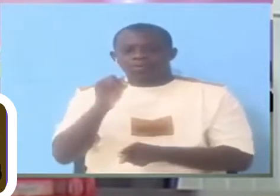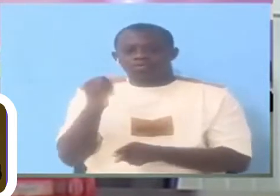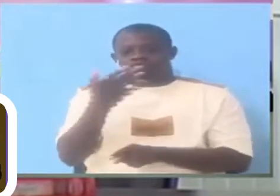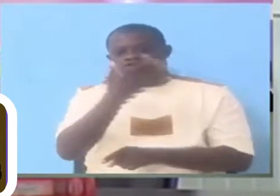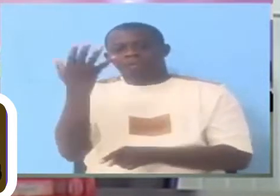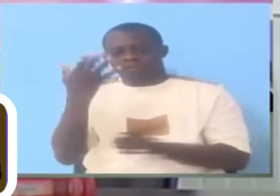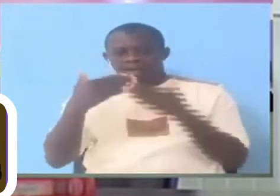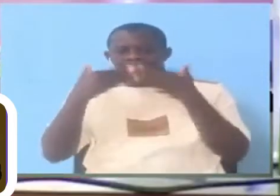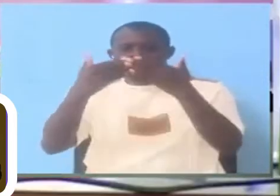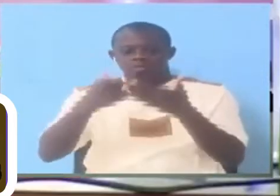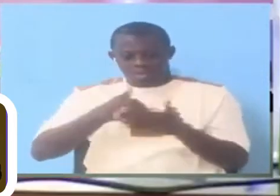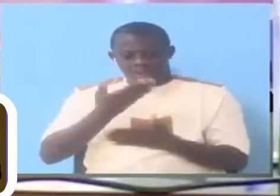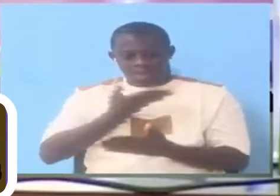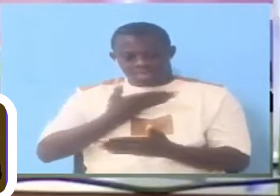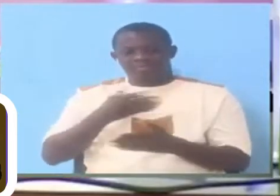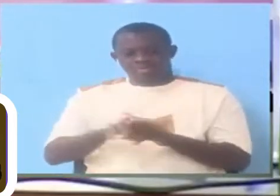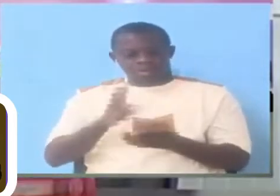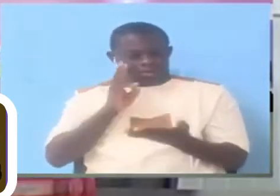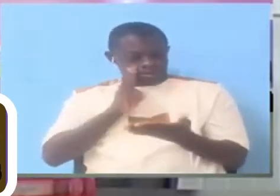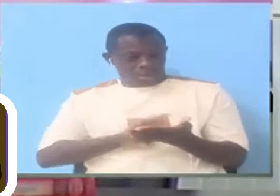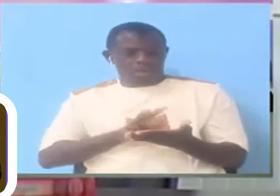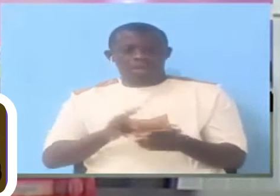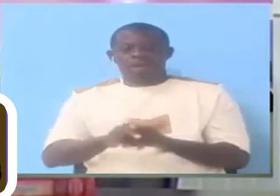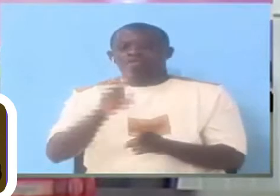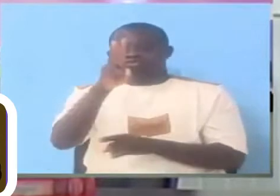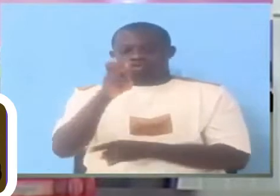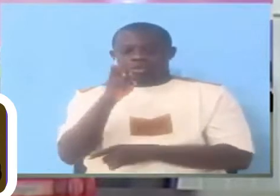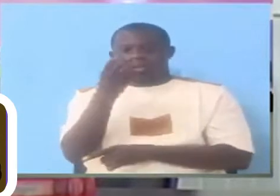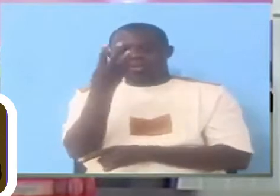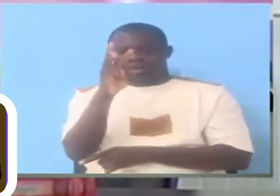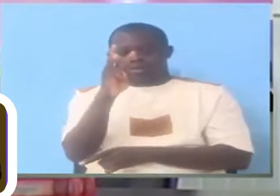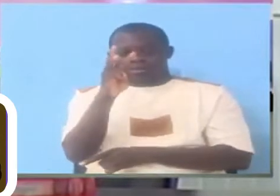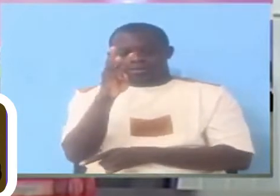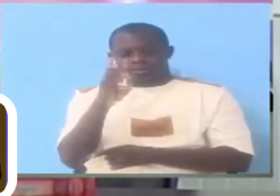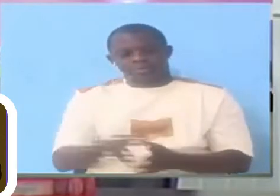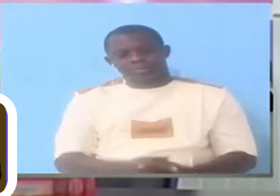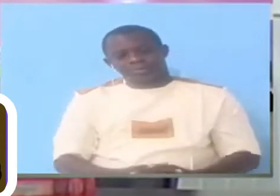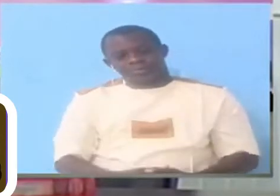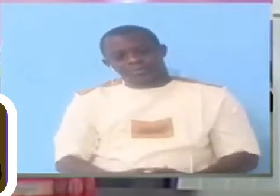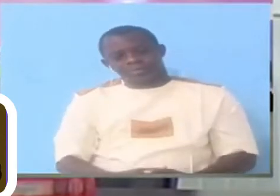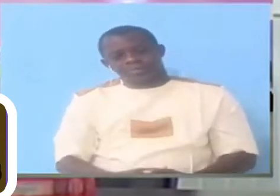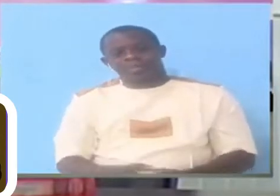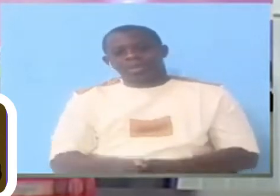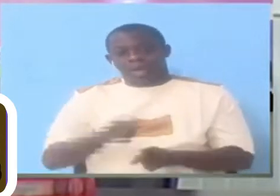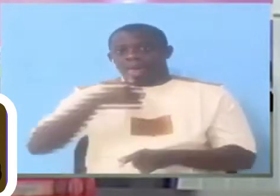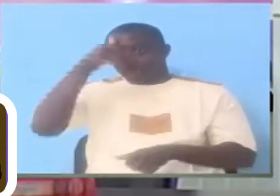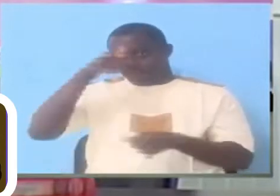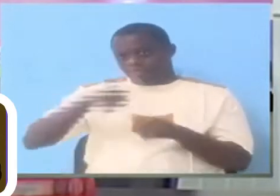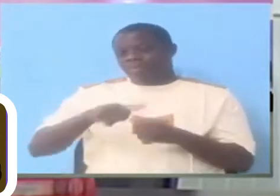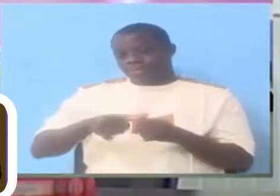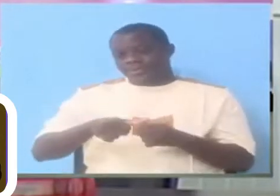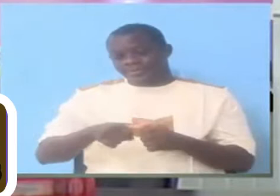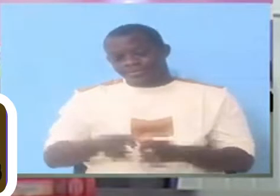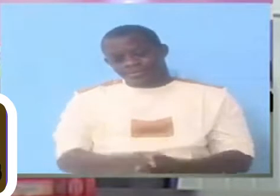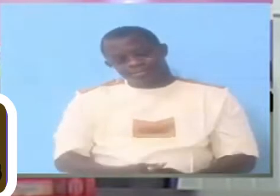saw 23rd. Man nañ ma jajjanti nak way nak lim bata xel yima gis dal moy ñaar fukki fan ak ñett. I remember. Yima mëna